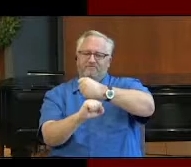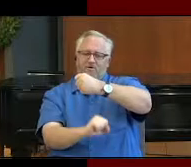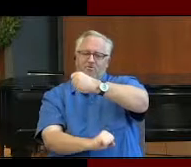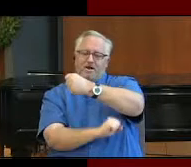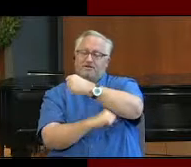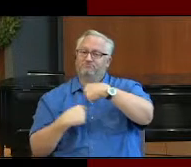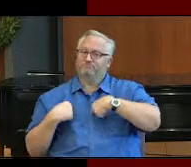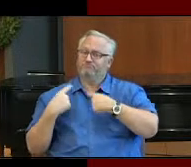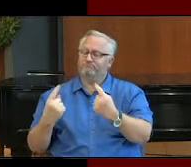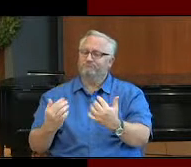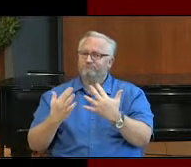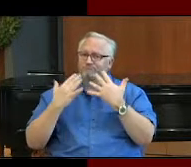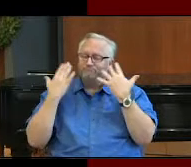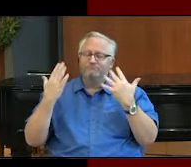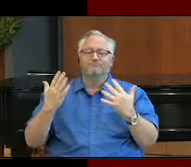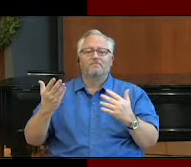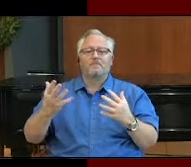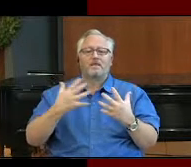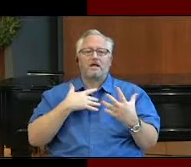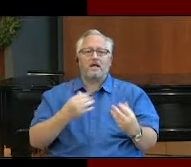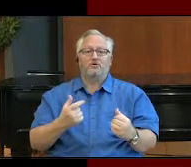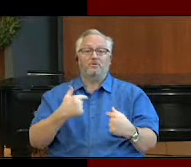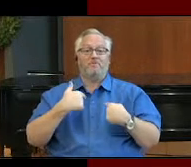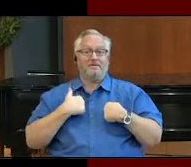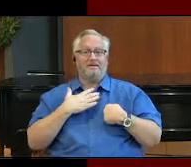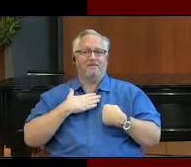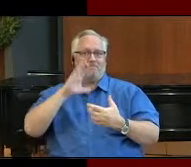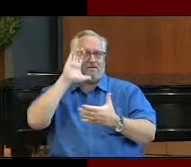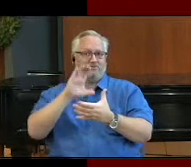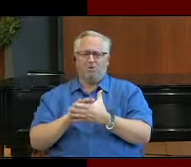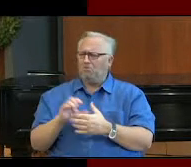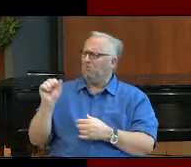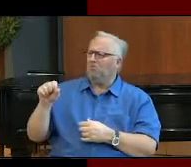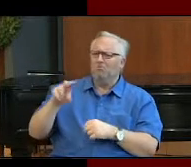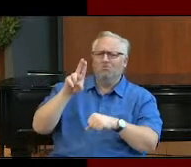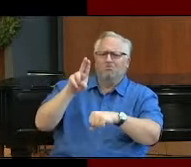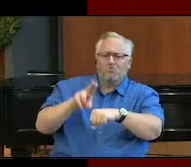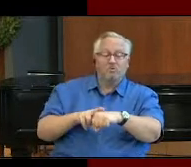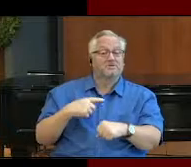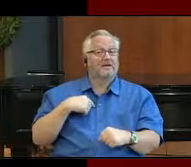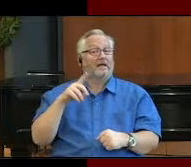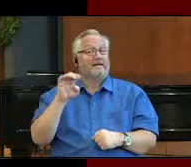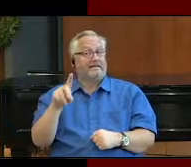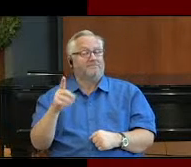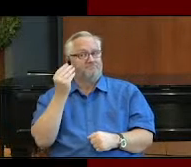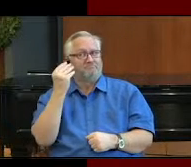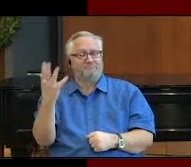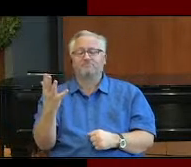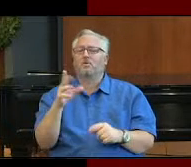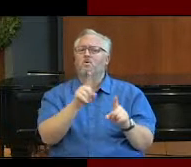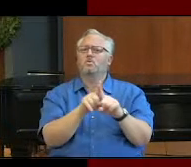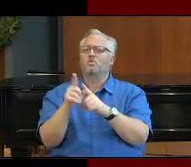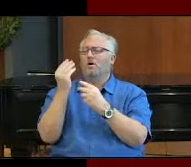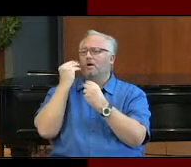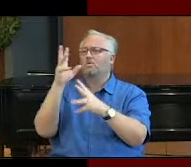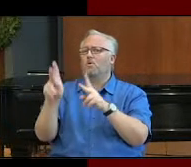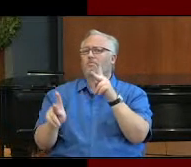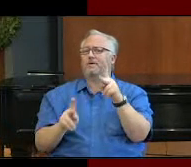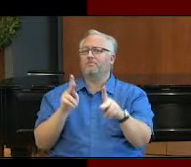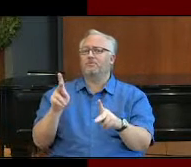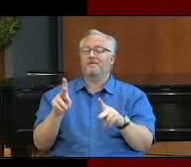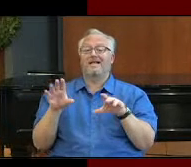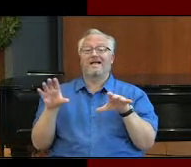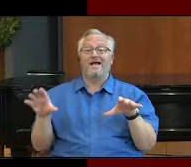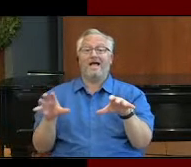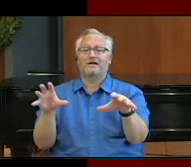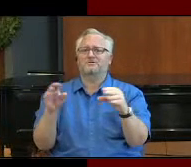been gracious and kind to both me and my husband? She said yes, and I did. I also told people that actions